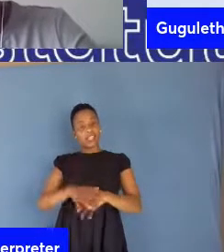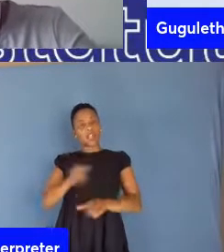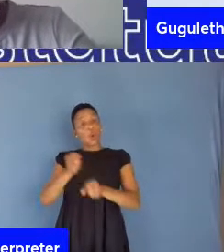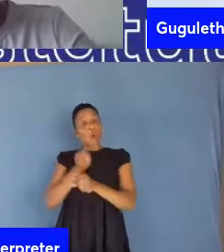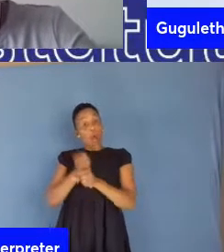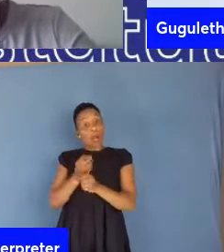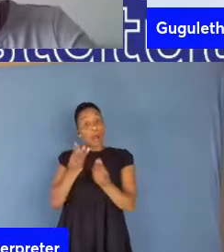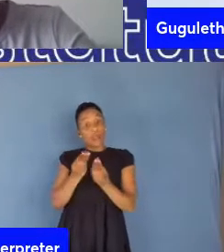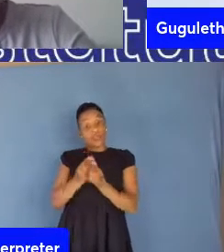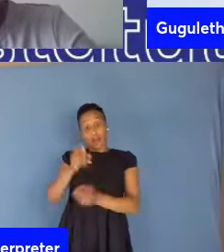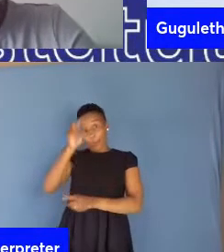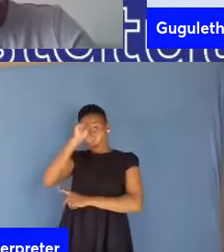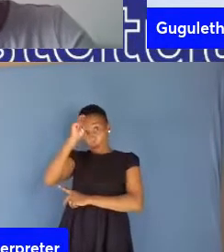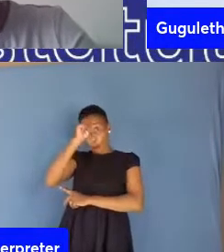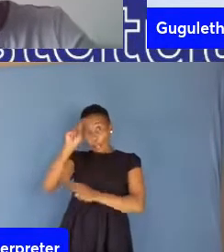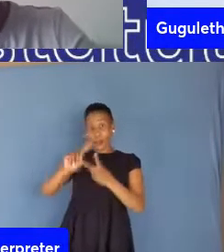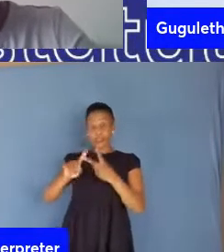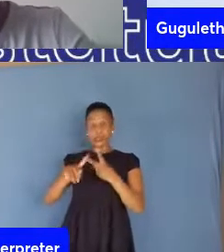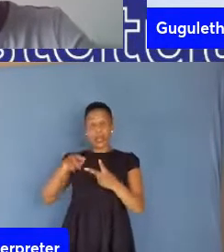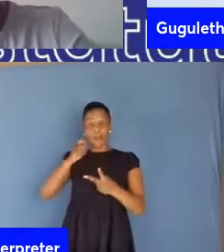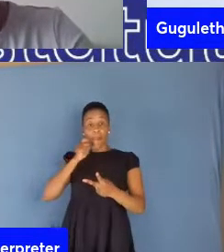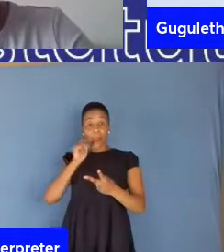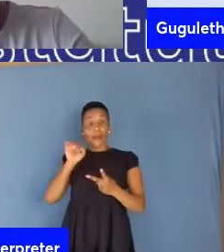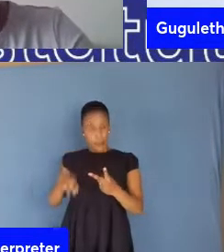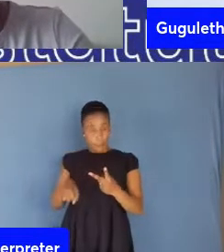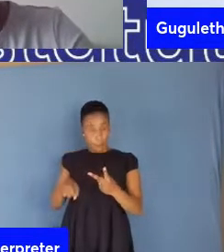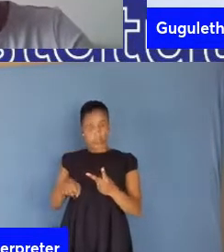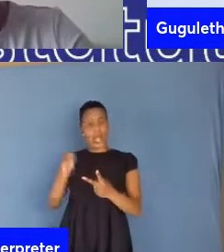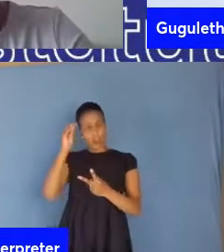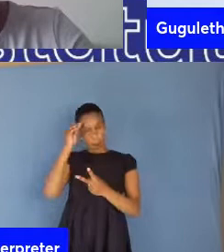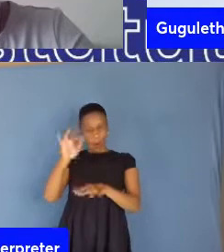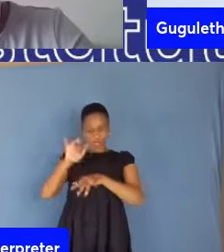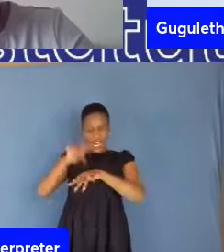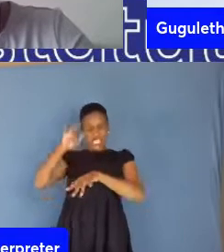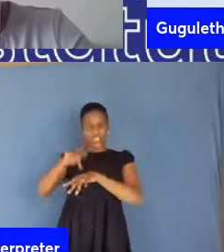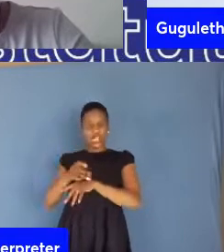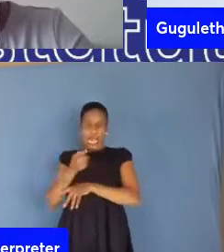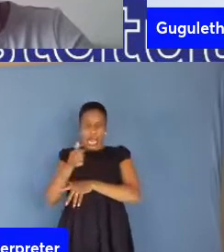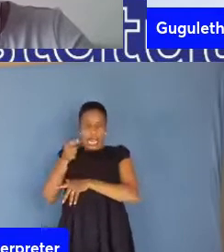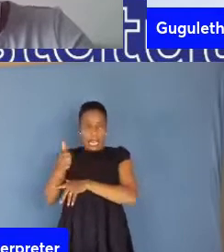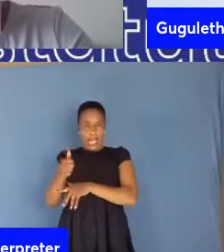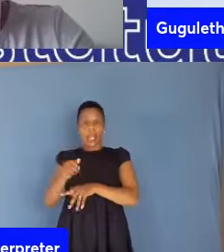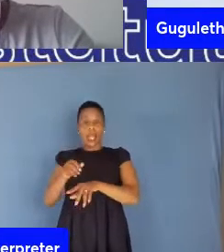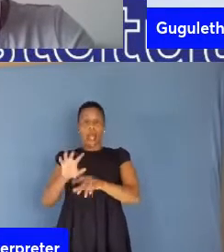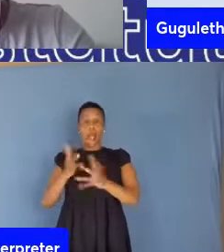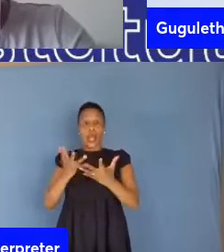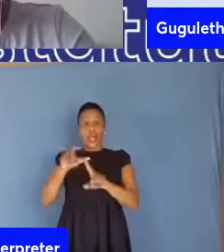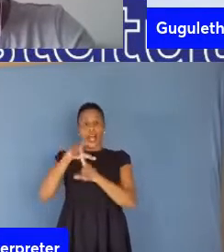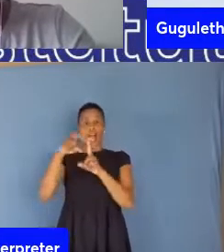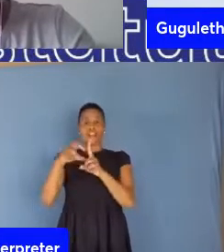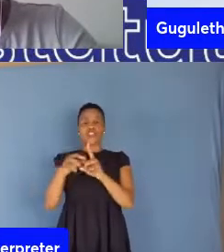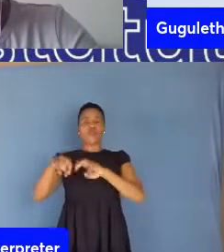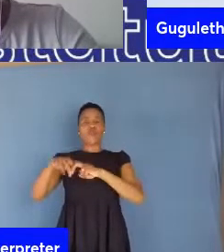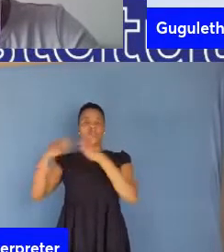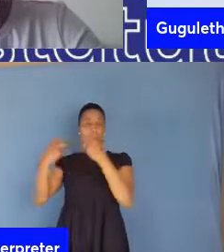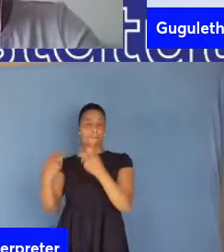and men, and I know you've touched a bit of even on the rape culture.